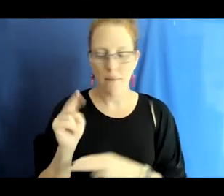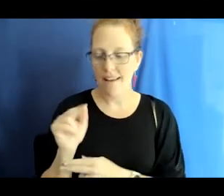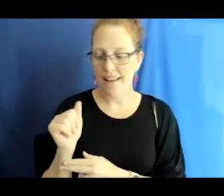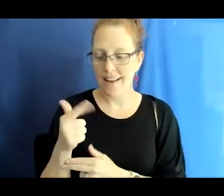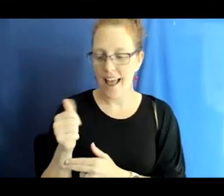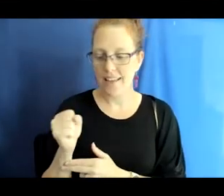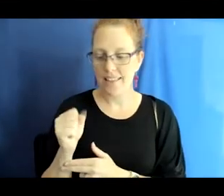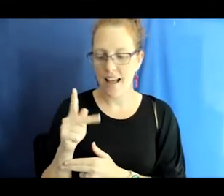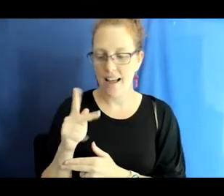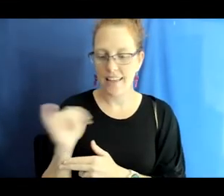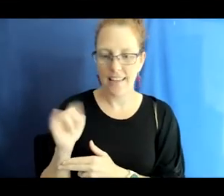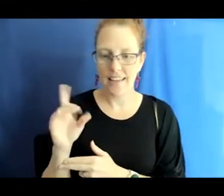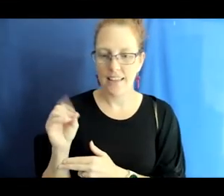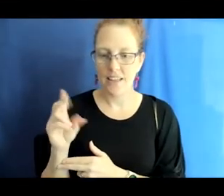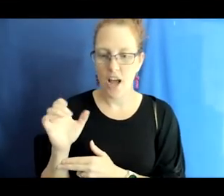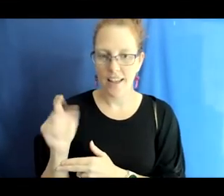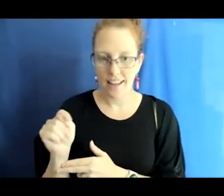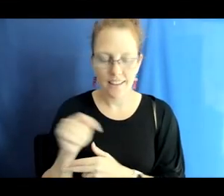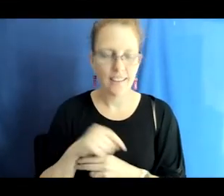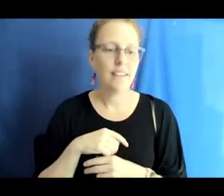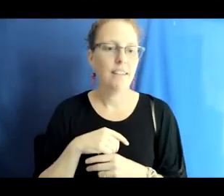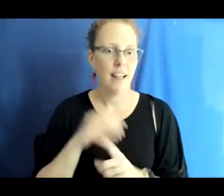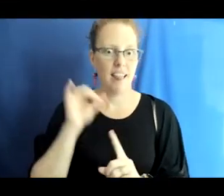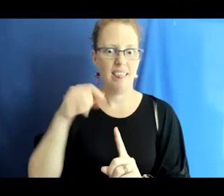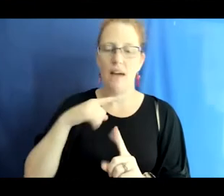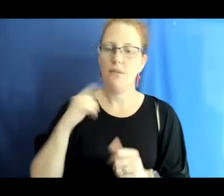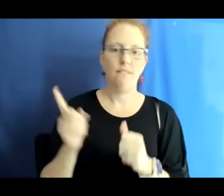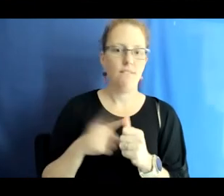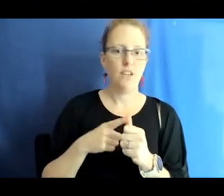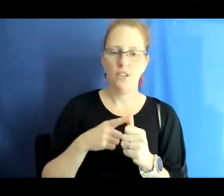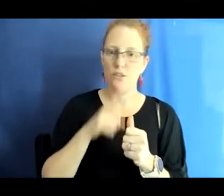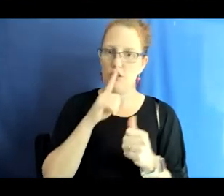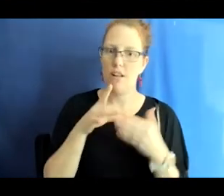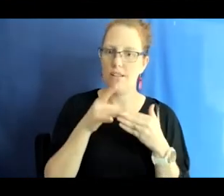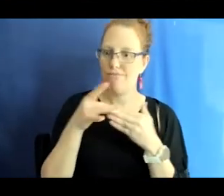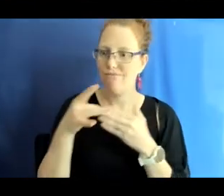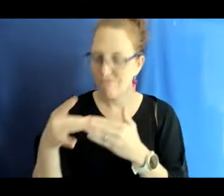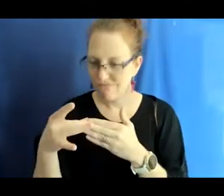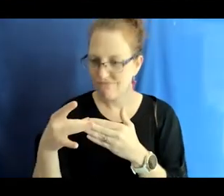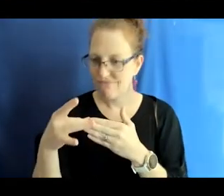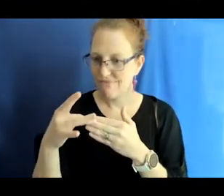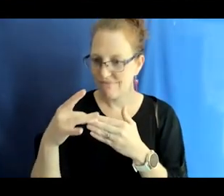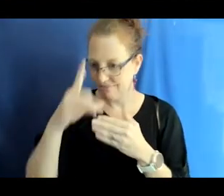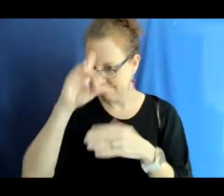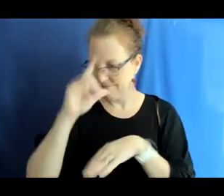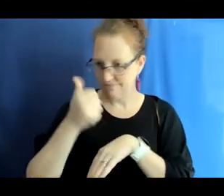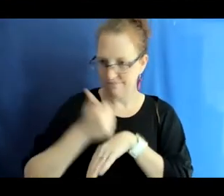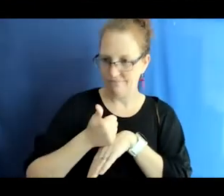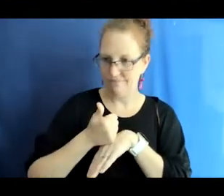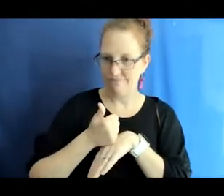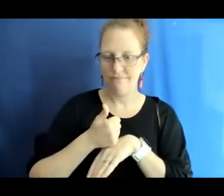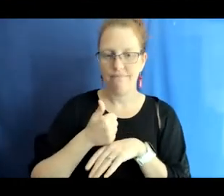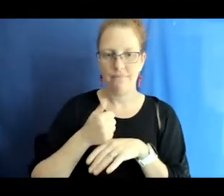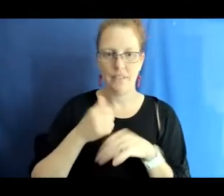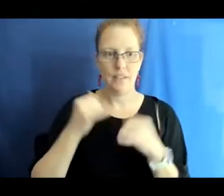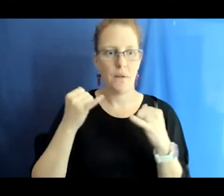sort of film noir was just perfect to get us into this frame of mind, get us into the same frame of mind as you